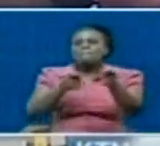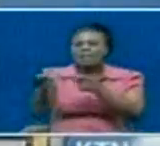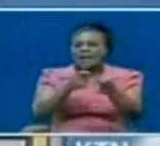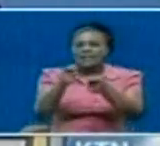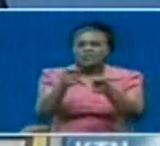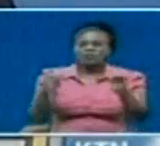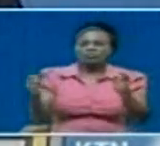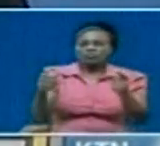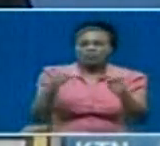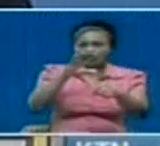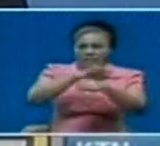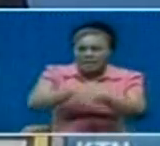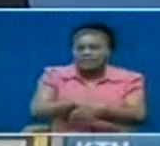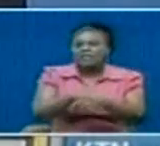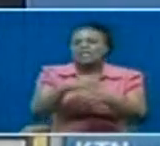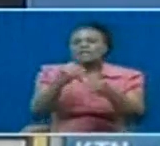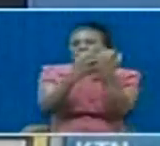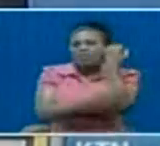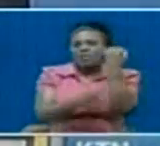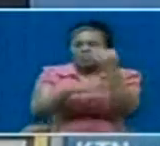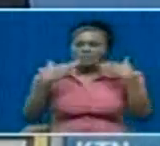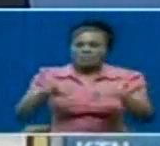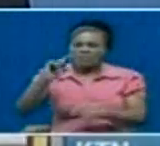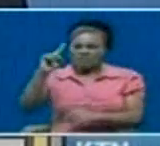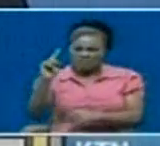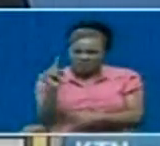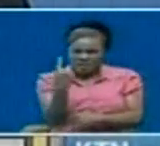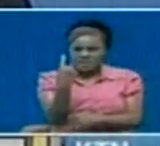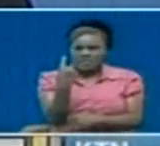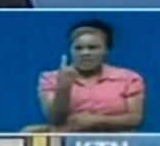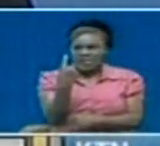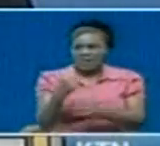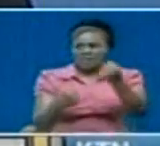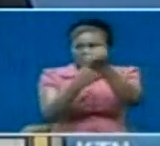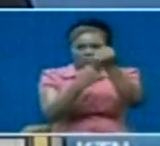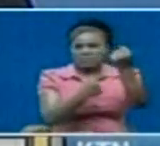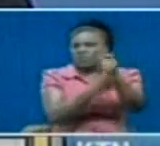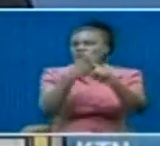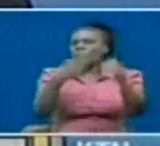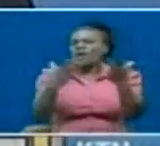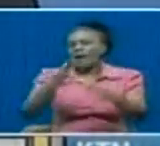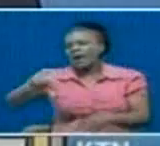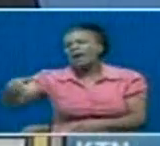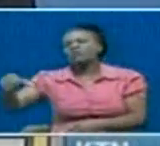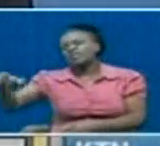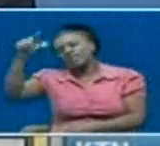reach the needy on the ground, but the first line of support normally comes from the county